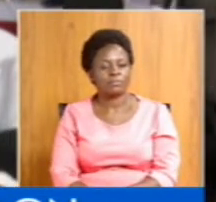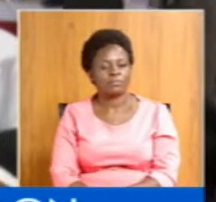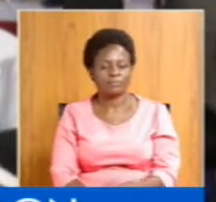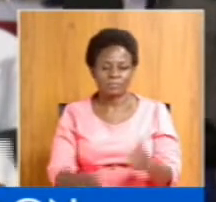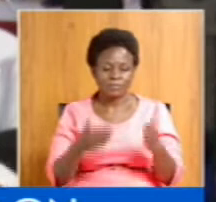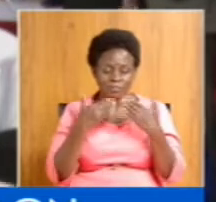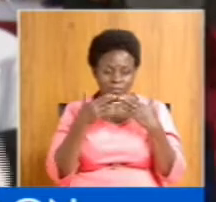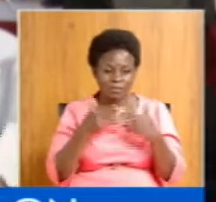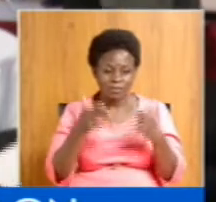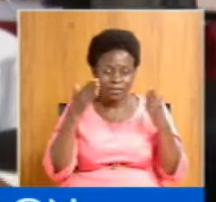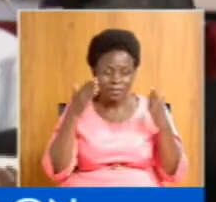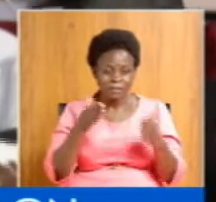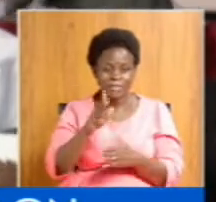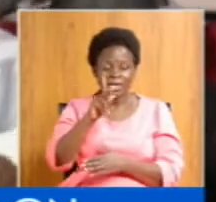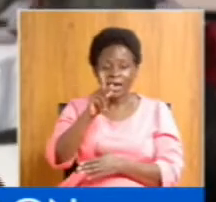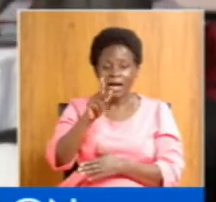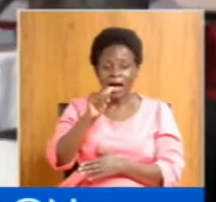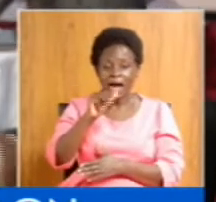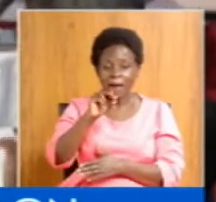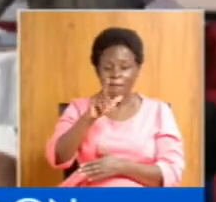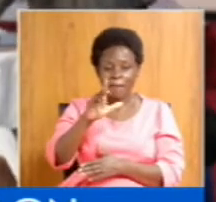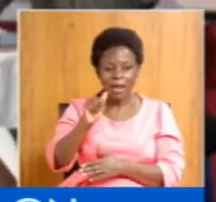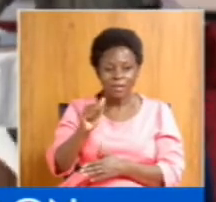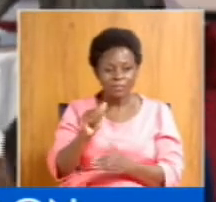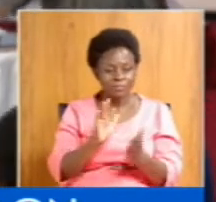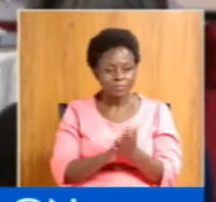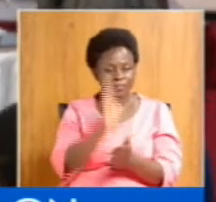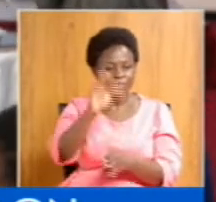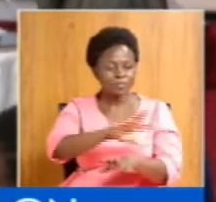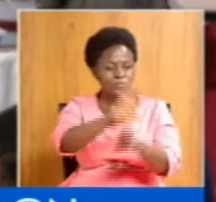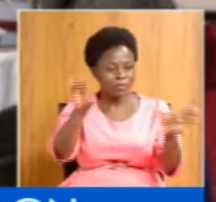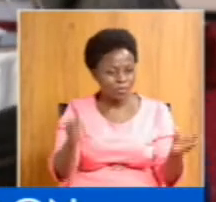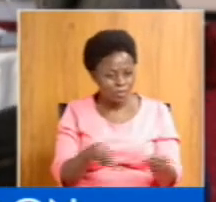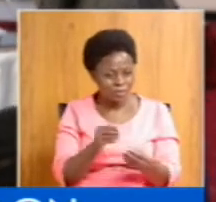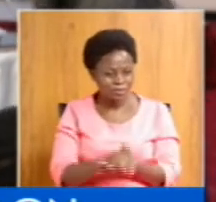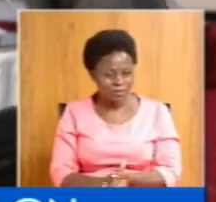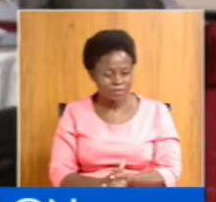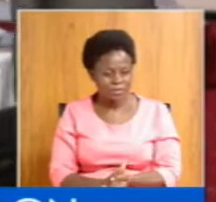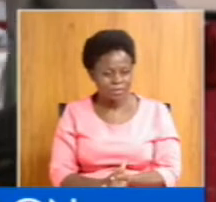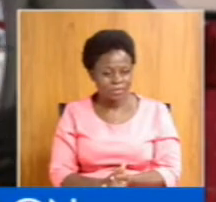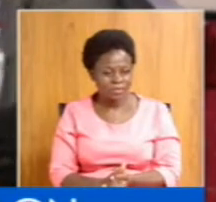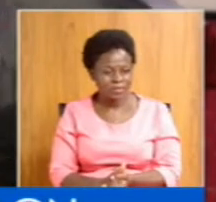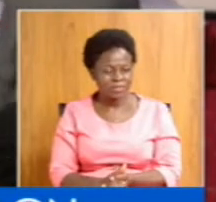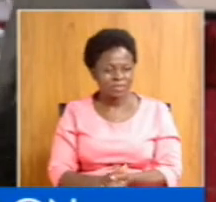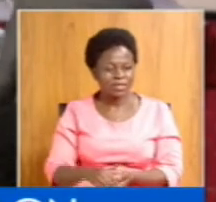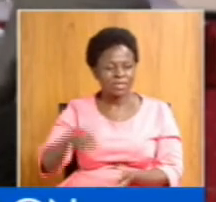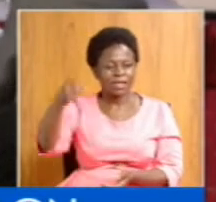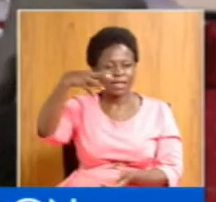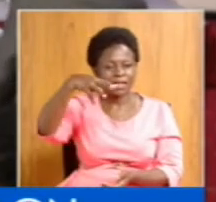Thank you very much Kamara and good evening everybody. While electricity